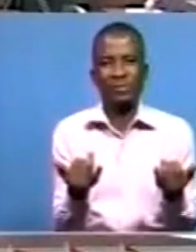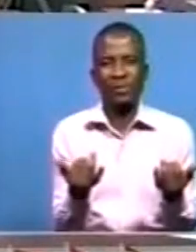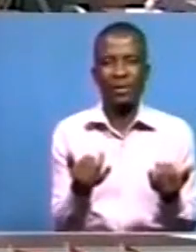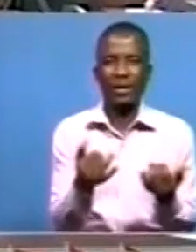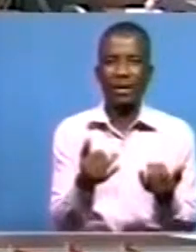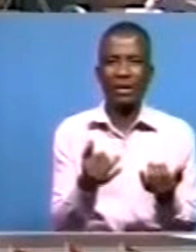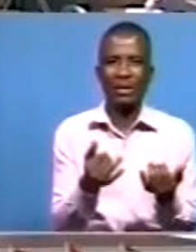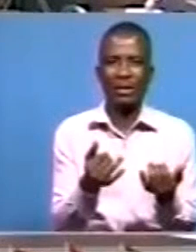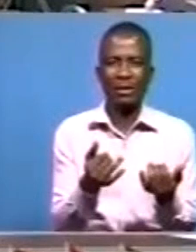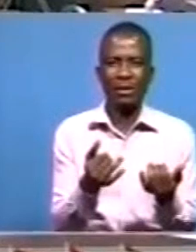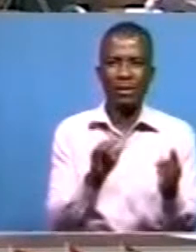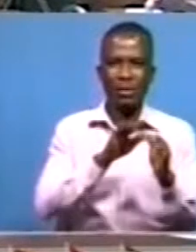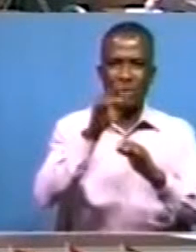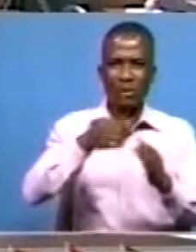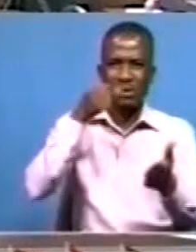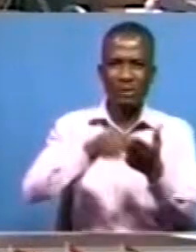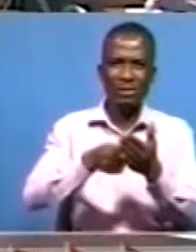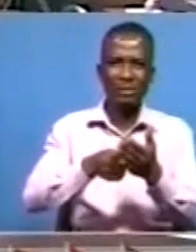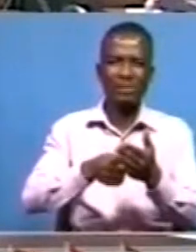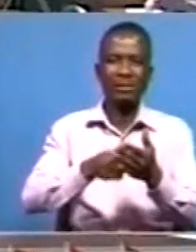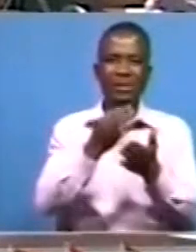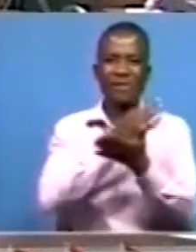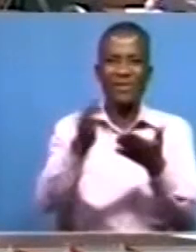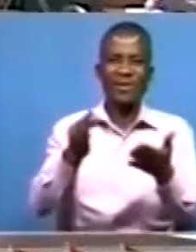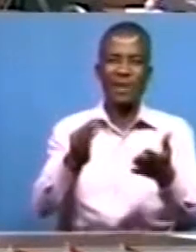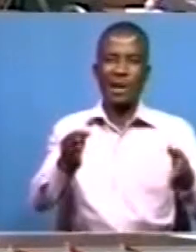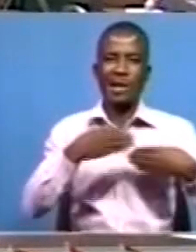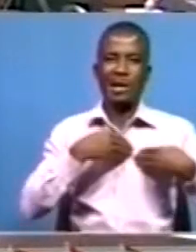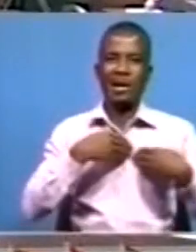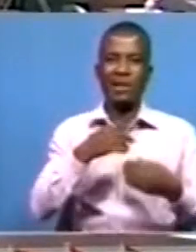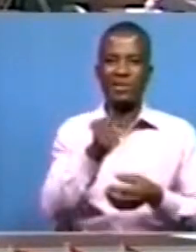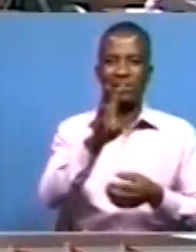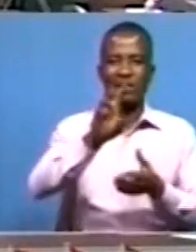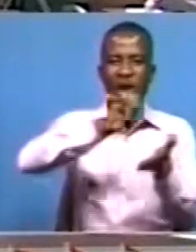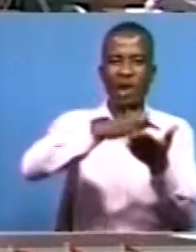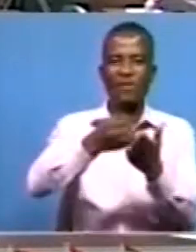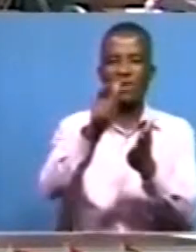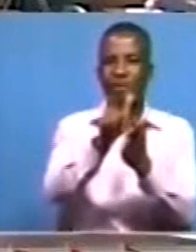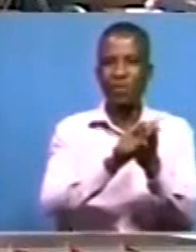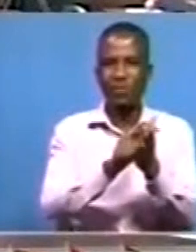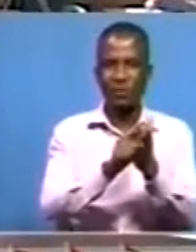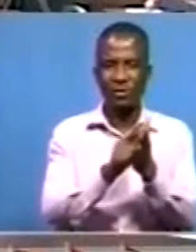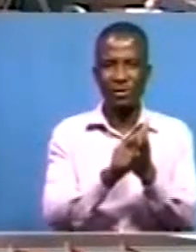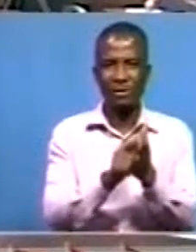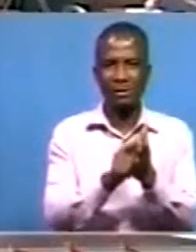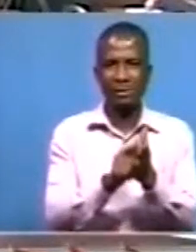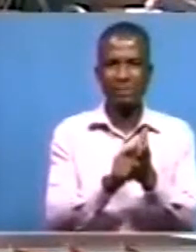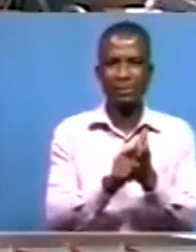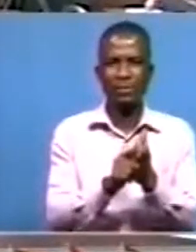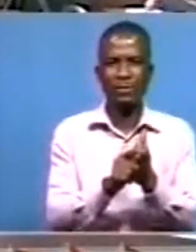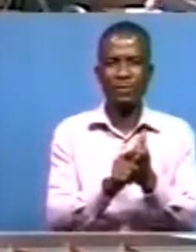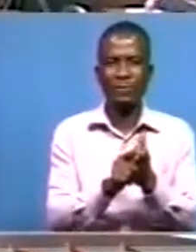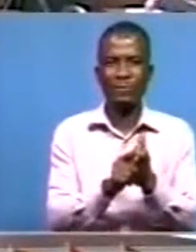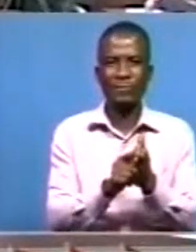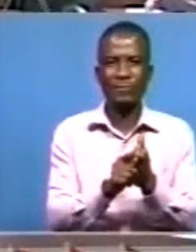Applicant has urged that this court failed to appreciate the import of Section 26 of the Evidence Act, NRCD 323.